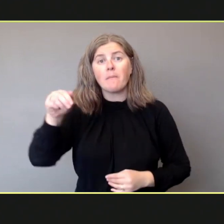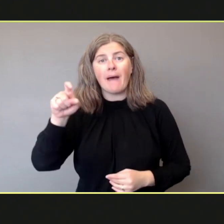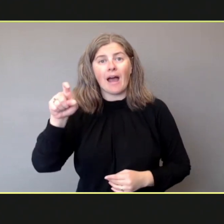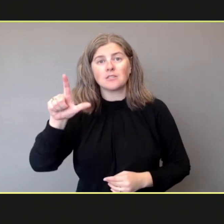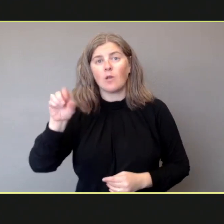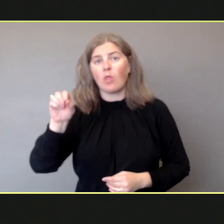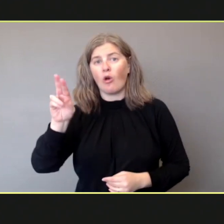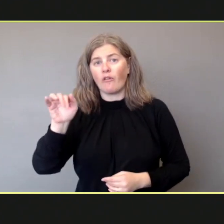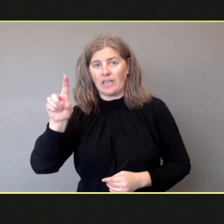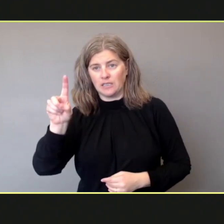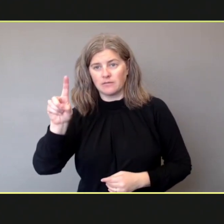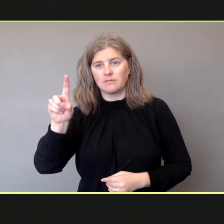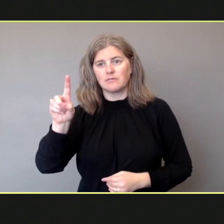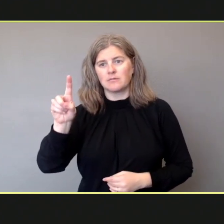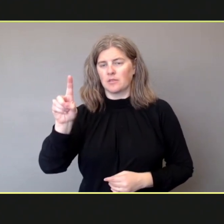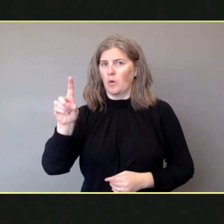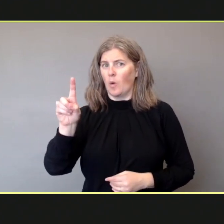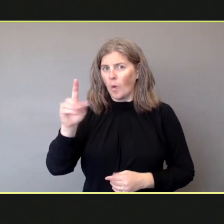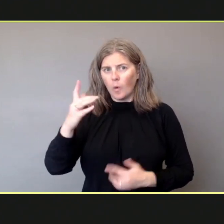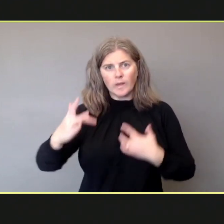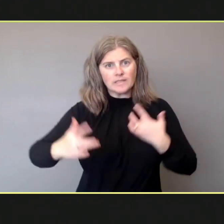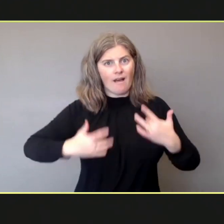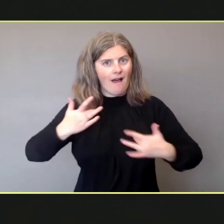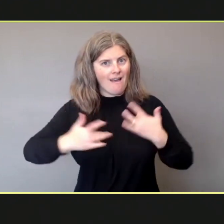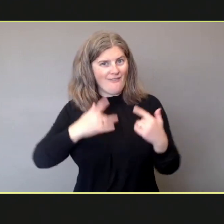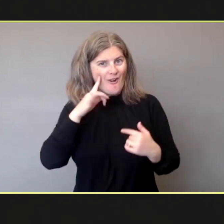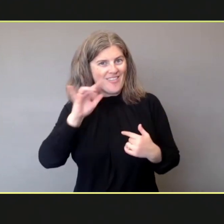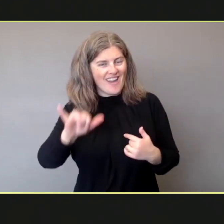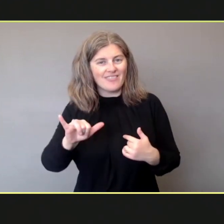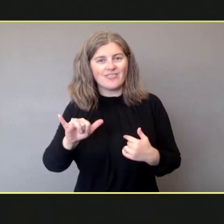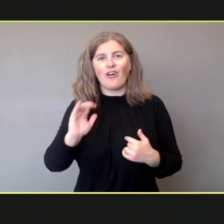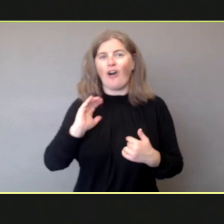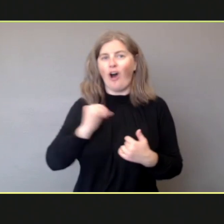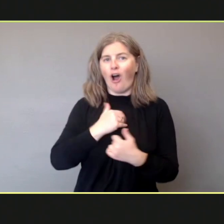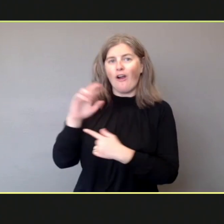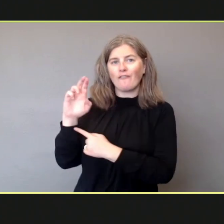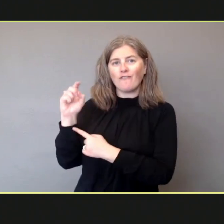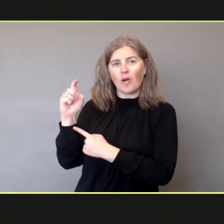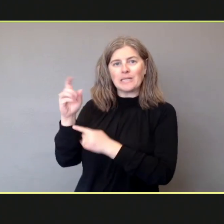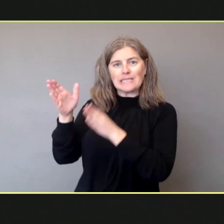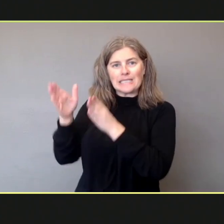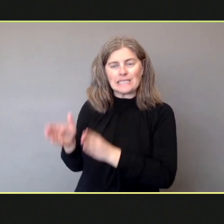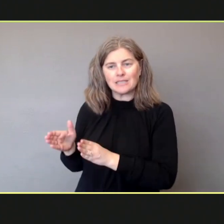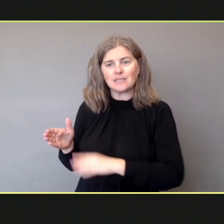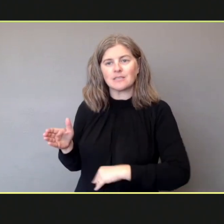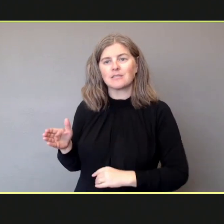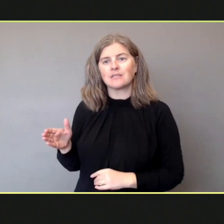Paxlovid, this is something we're really excited about. Our pharmacist, oh